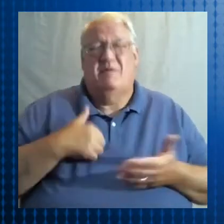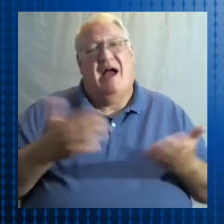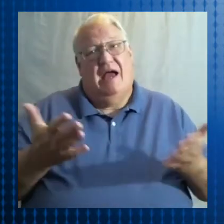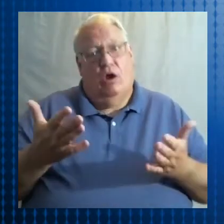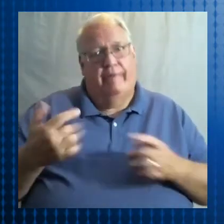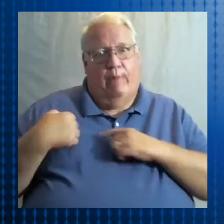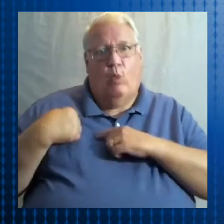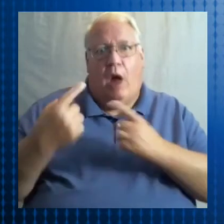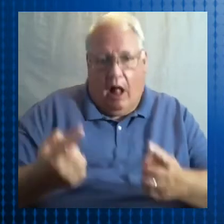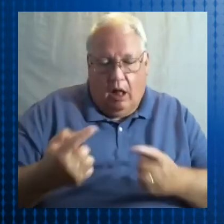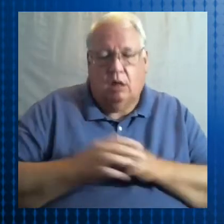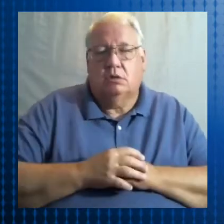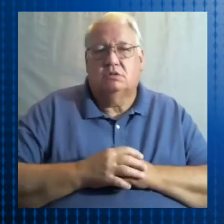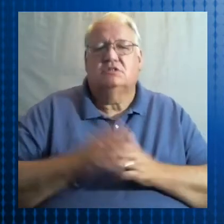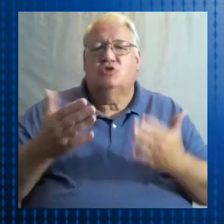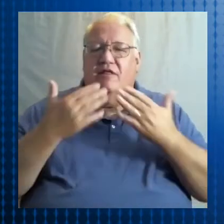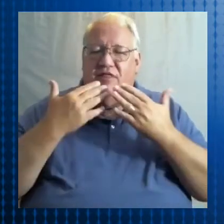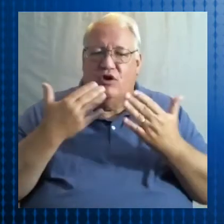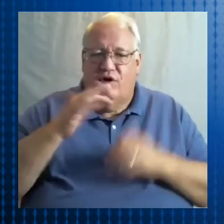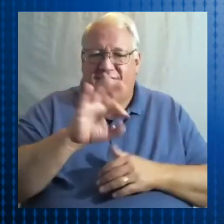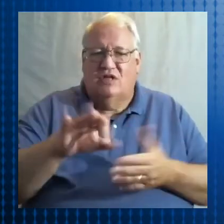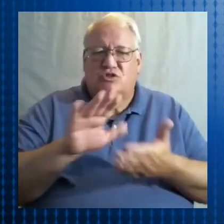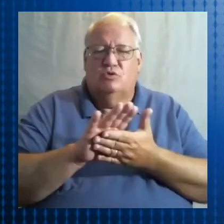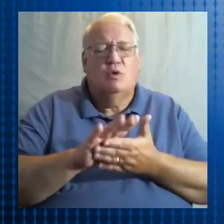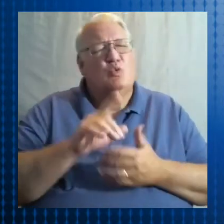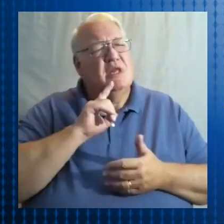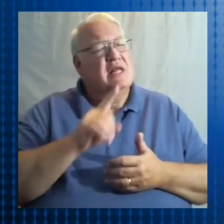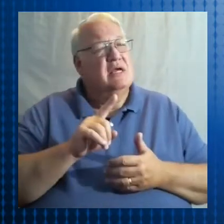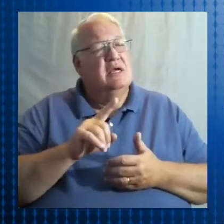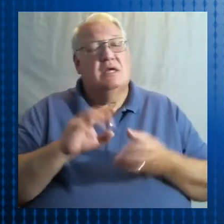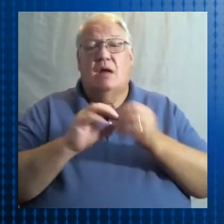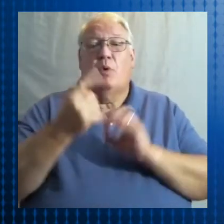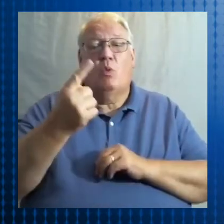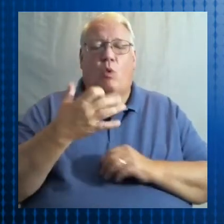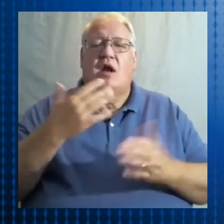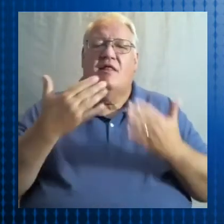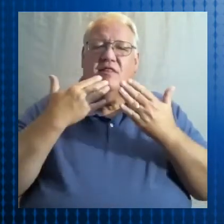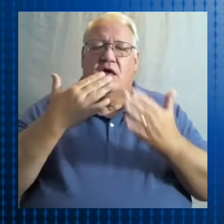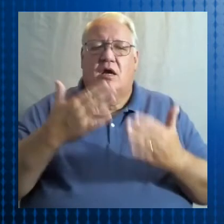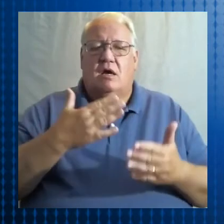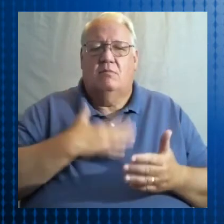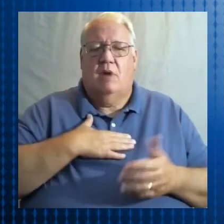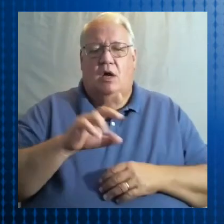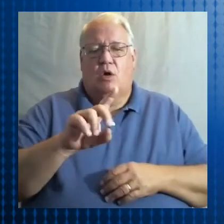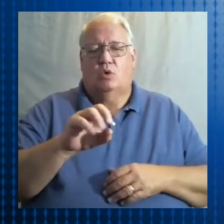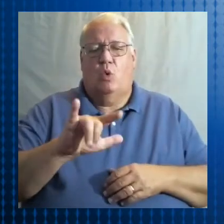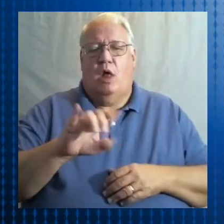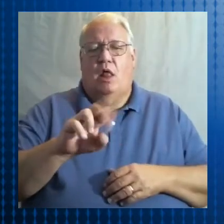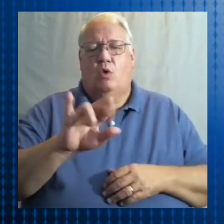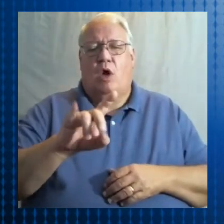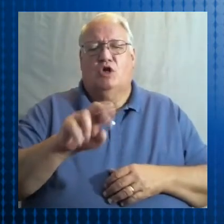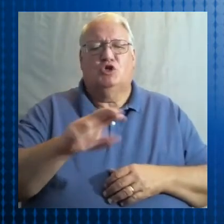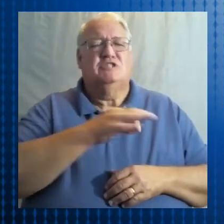while. So thank you to Flint Community Schools. But most of all, I'd like to say thank you to my Doyle Ryder staff. You are